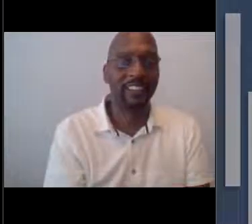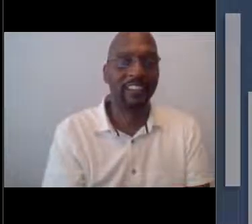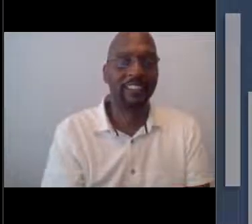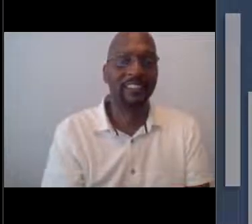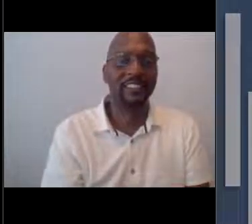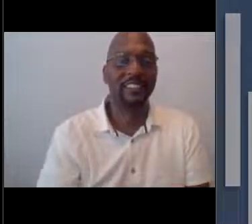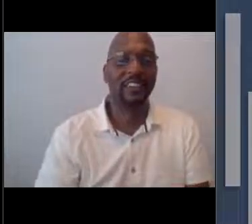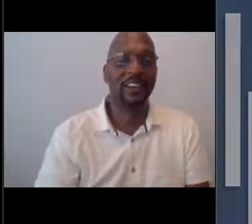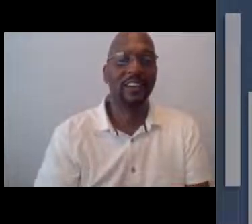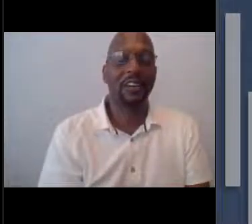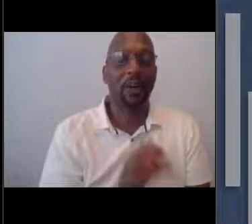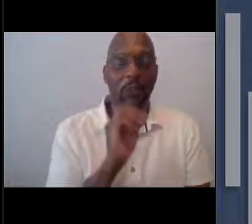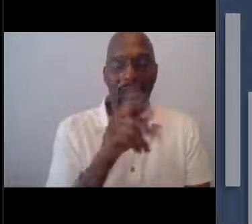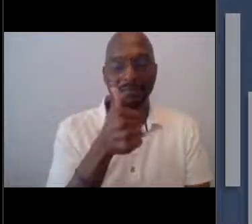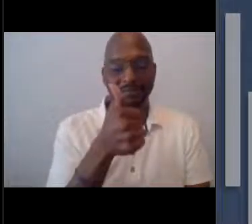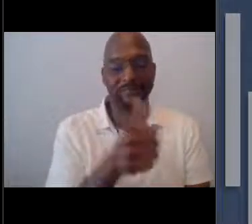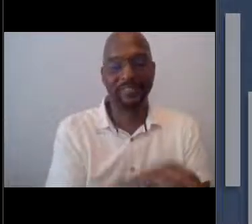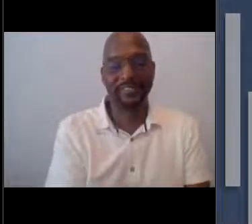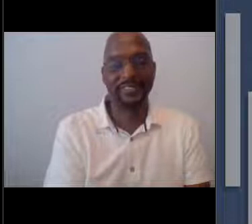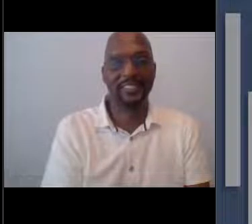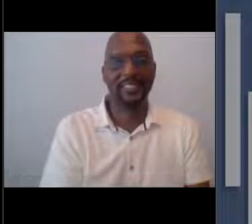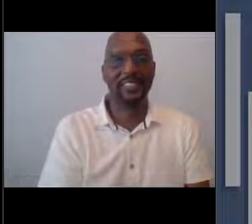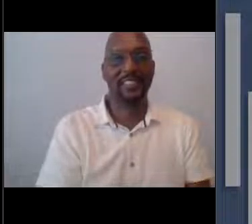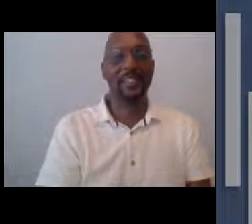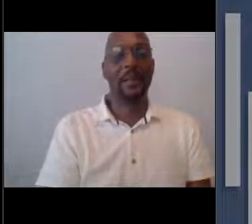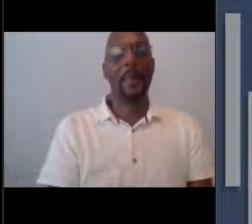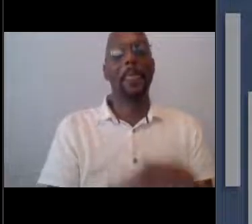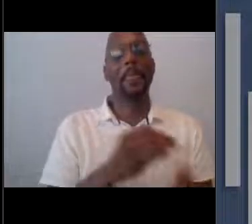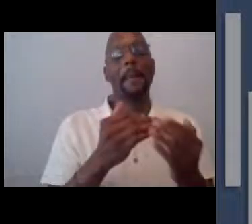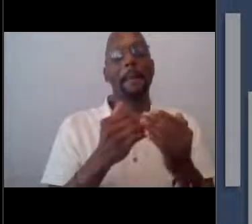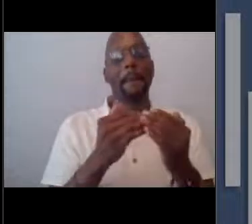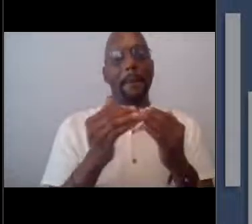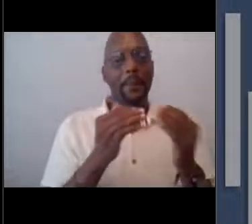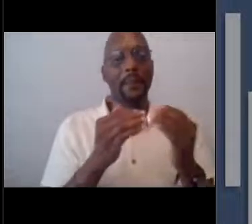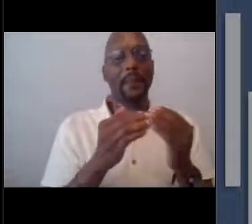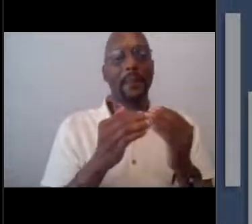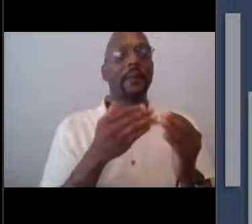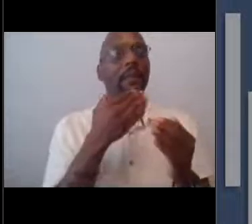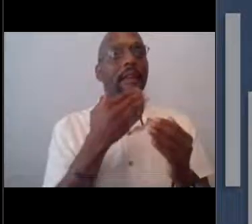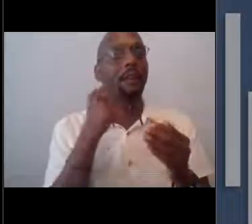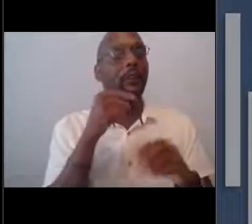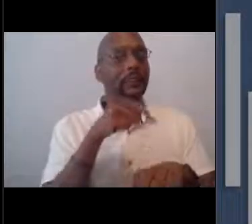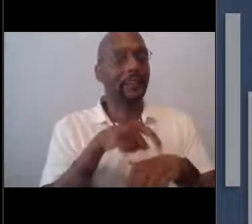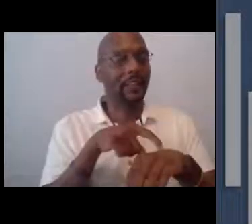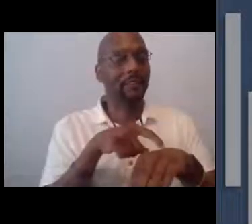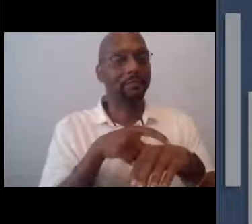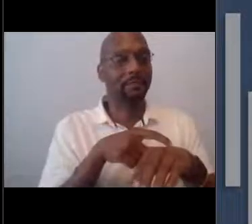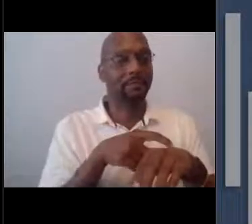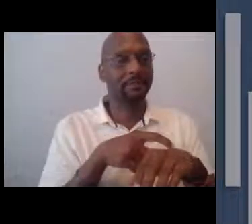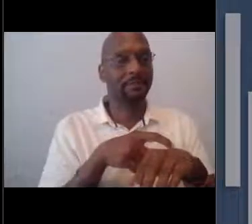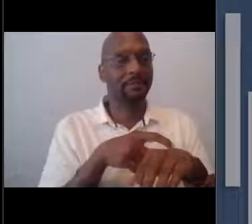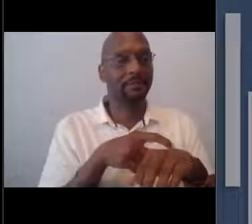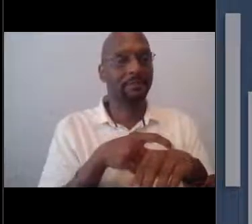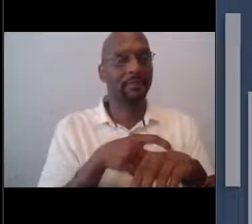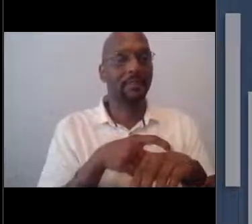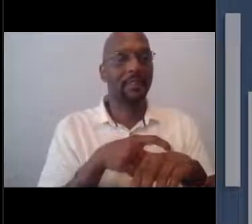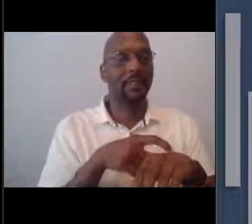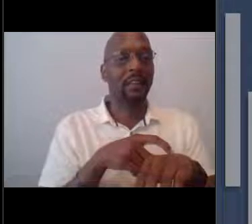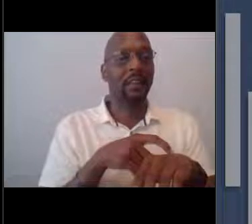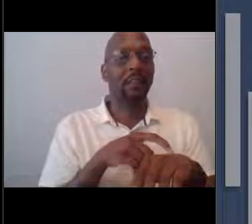I'm going for. So anyway, so thank you for the time. I would go longer, but my battery's about to run out on my